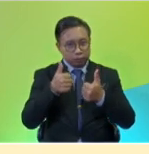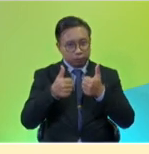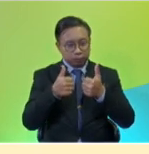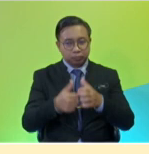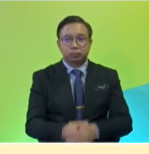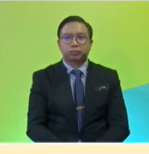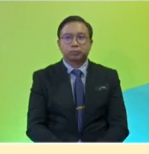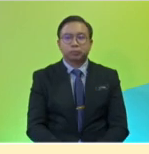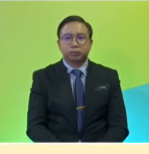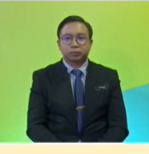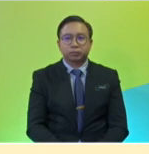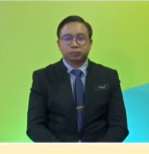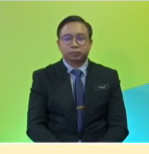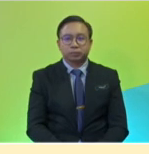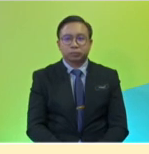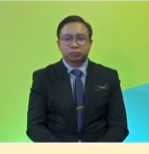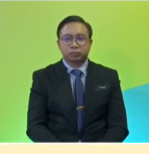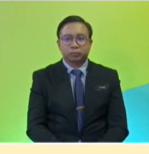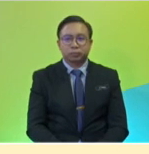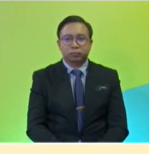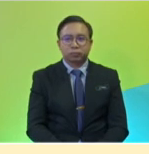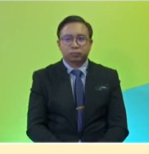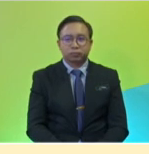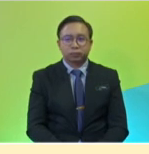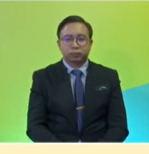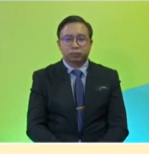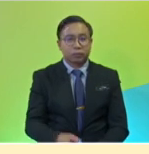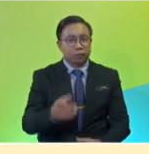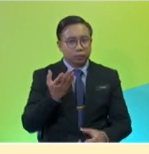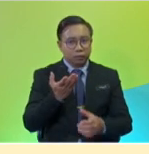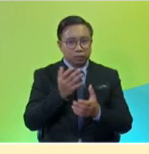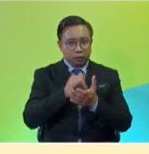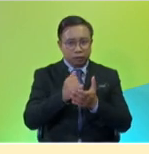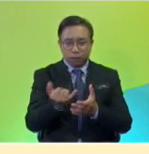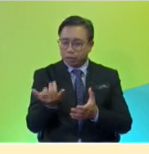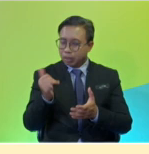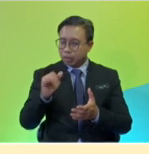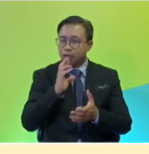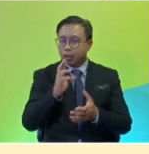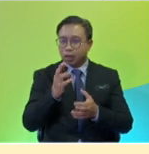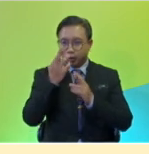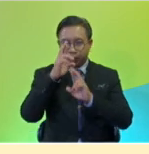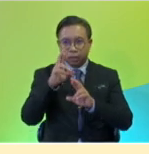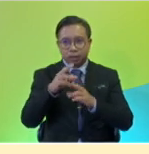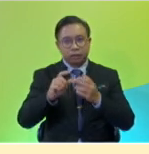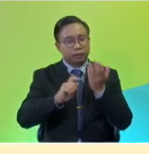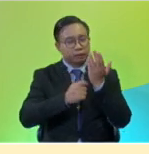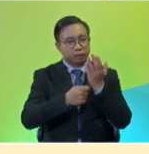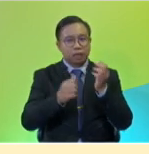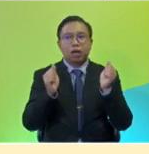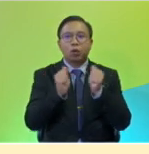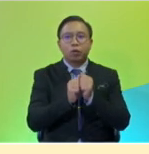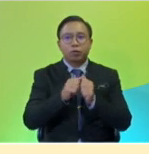up. Yeah. Oh, I see Hannah's. Wow. They are ready. Yes. So let's start with Alicia.